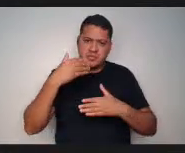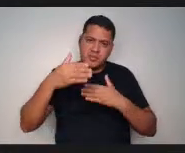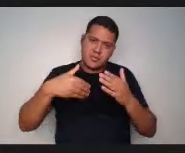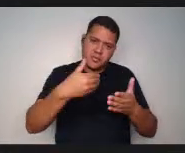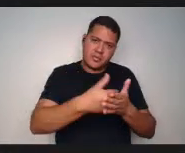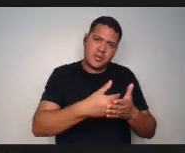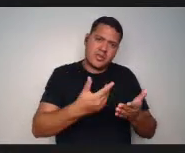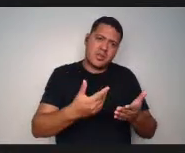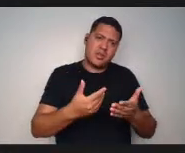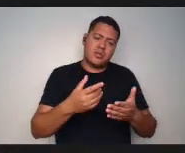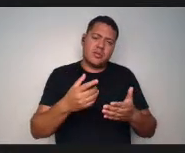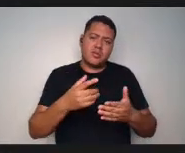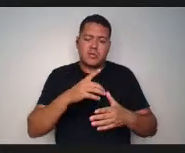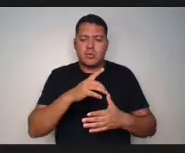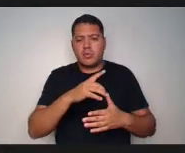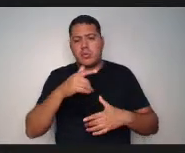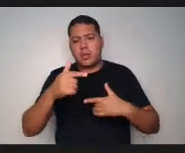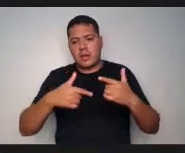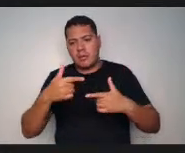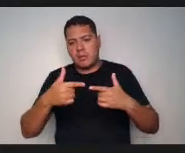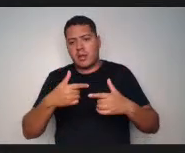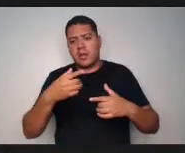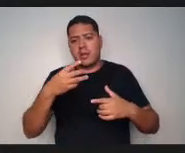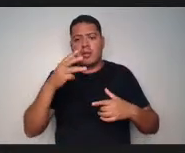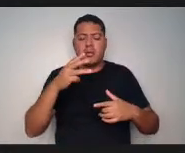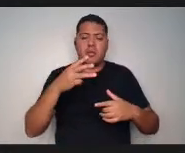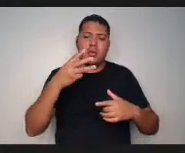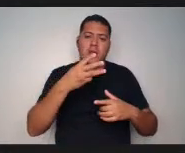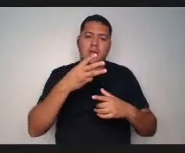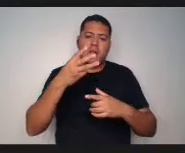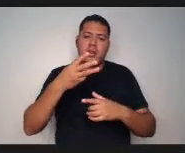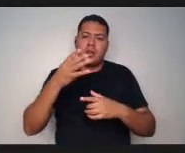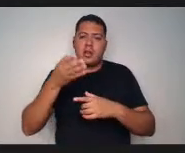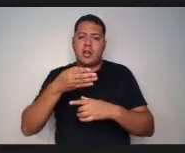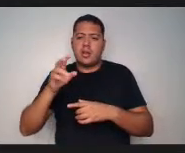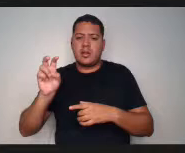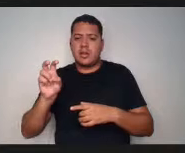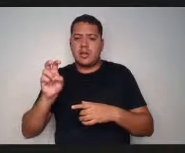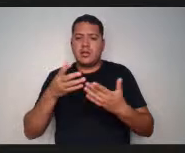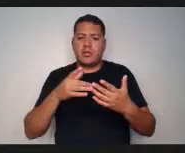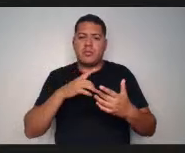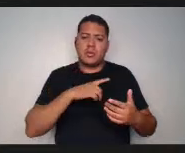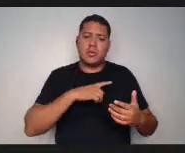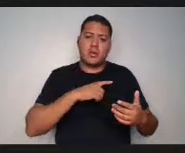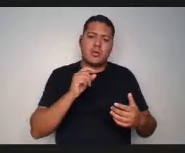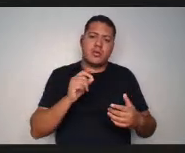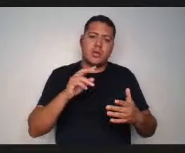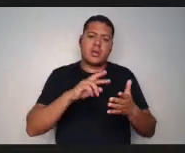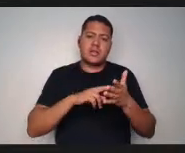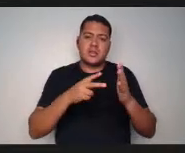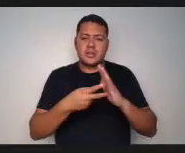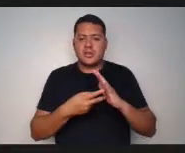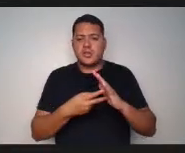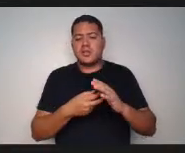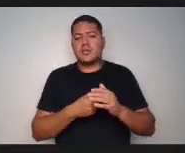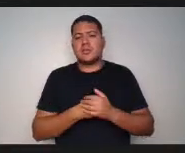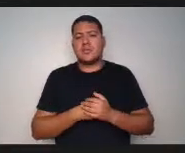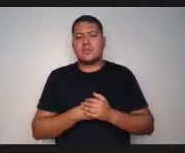somewhat or very significant source of stress that is just behind money and financial concerns.